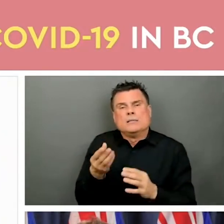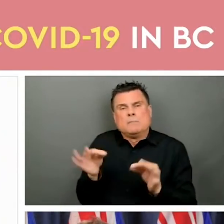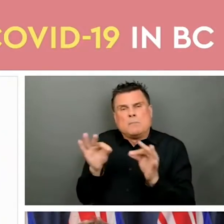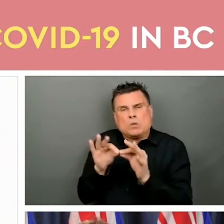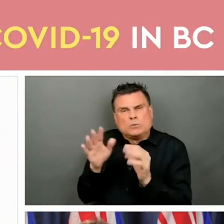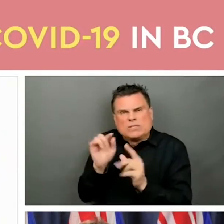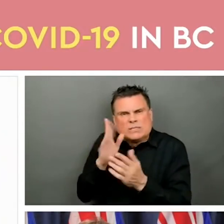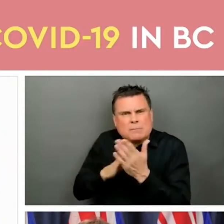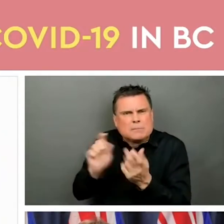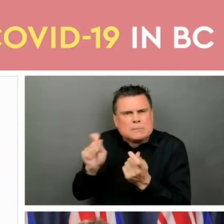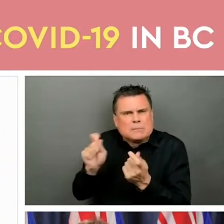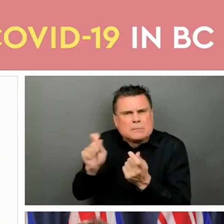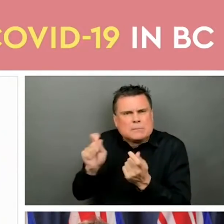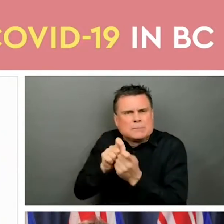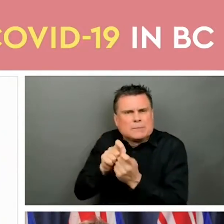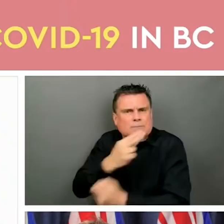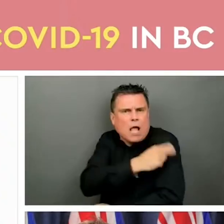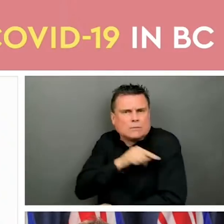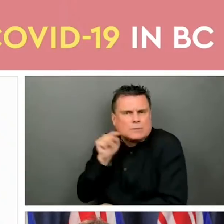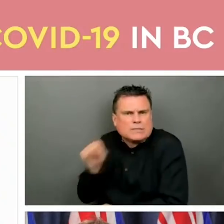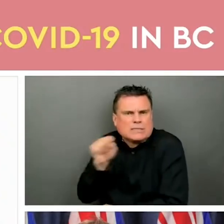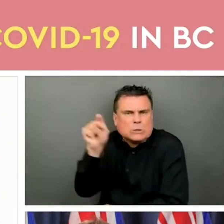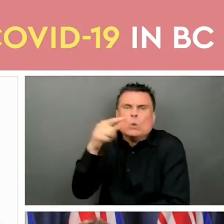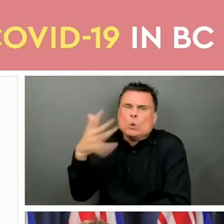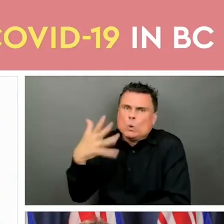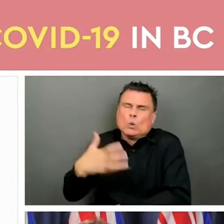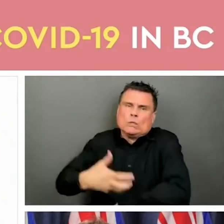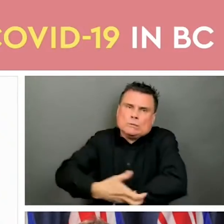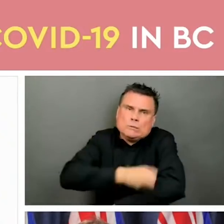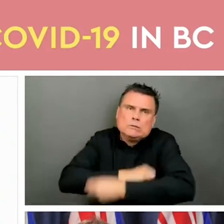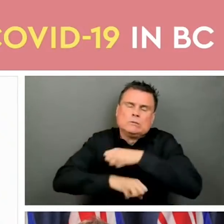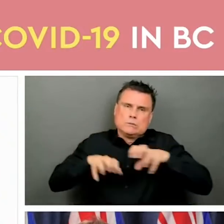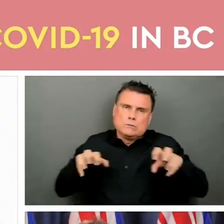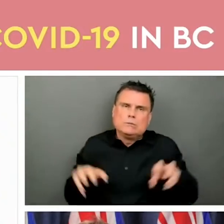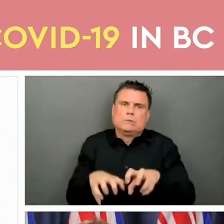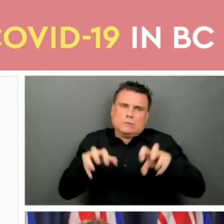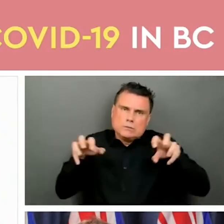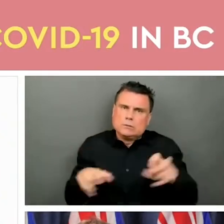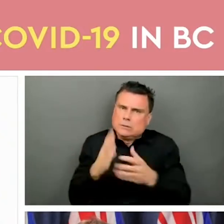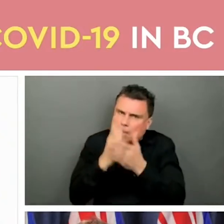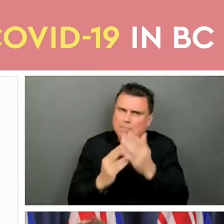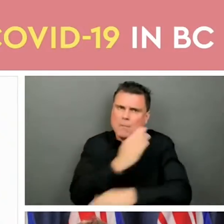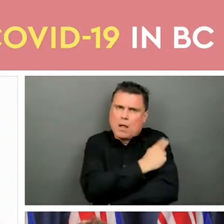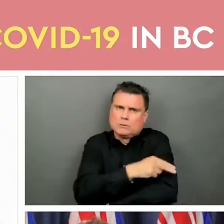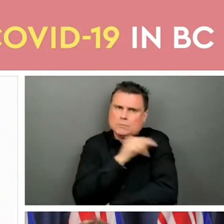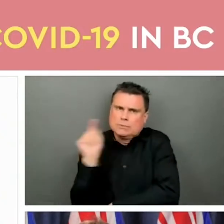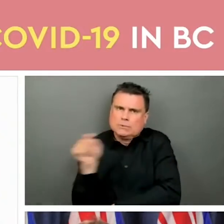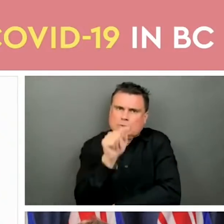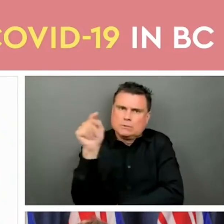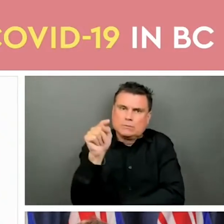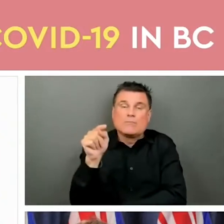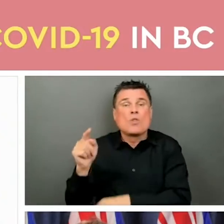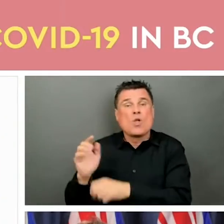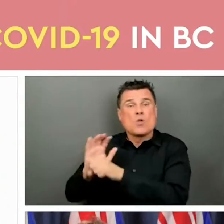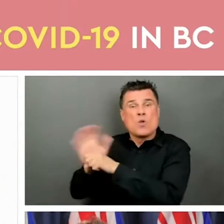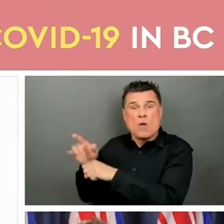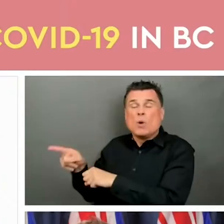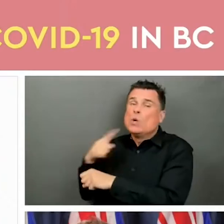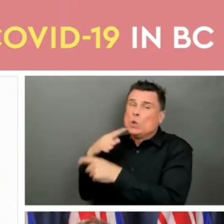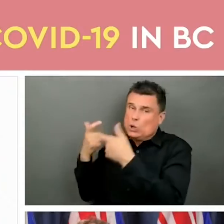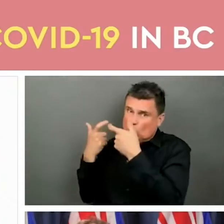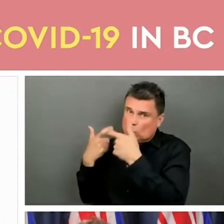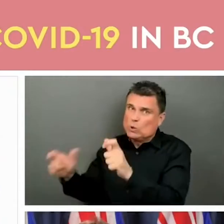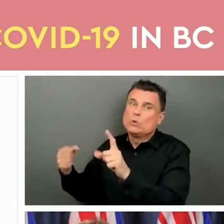said, which is that we're 1 year into the pandemic. This has had profound effect on our health sciences professionals, our nurses, our healthcare workers,